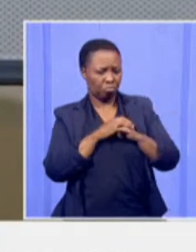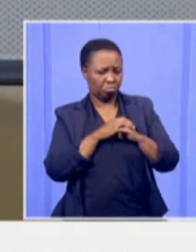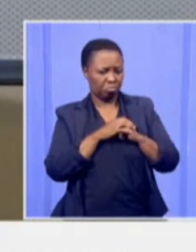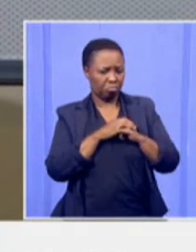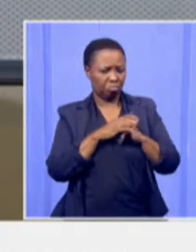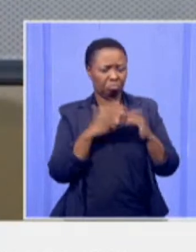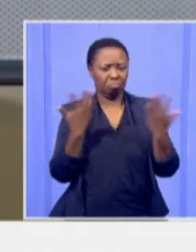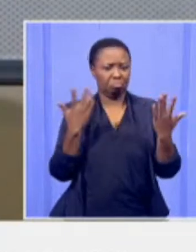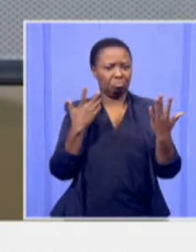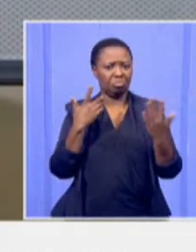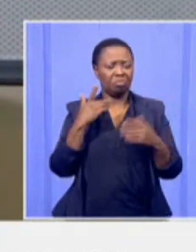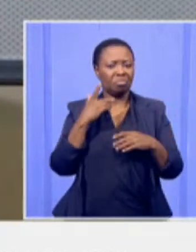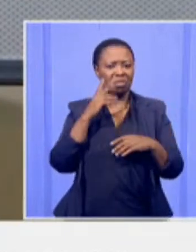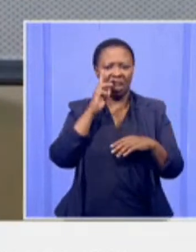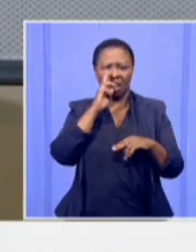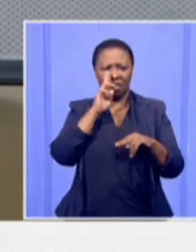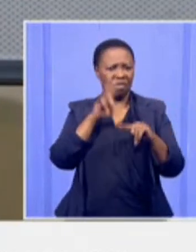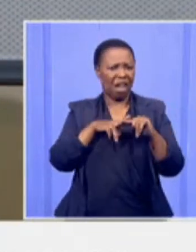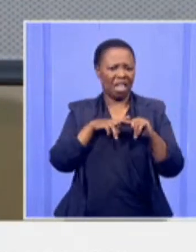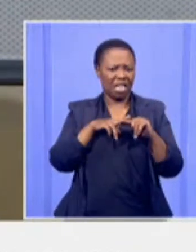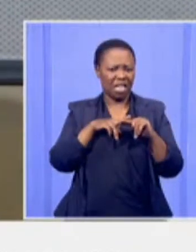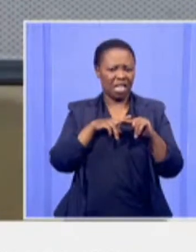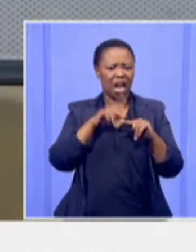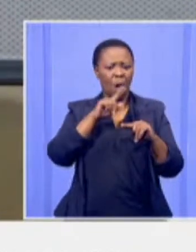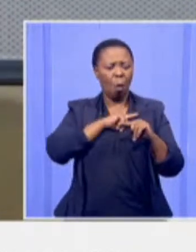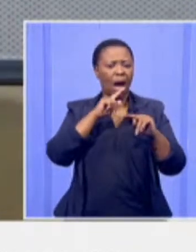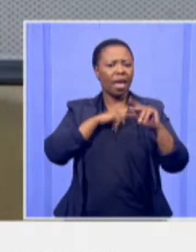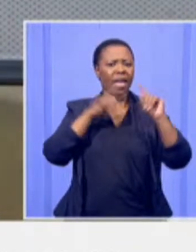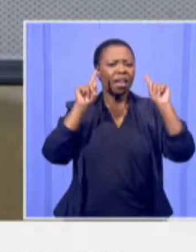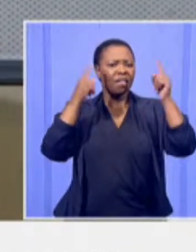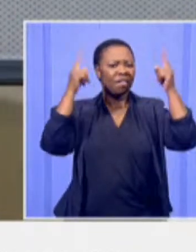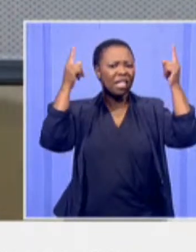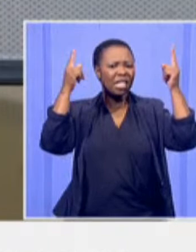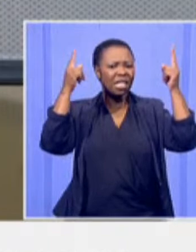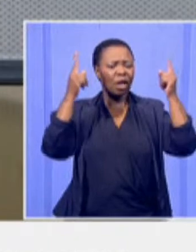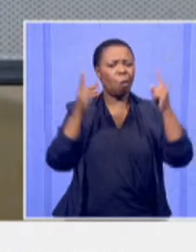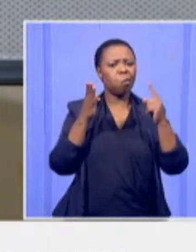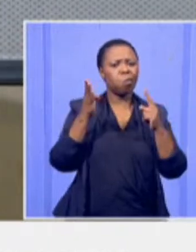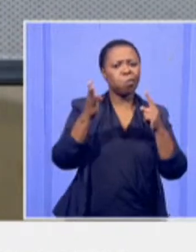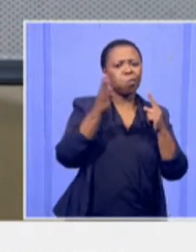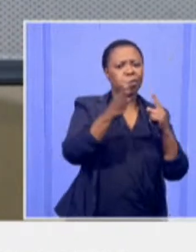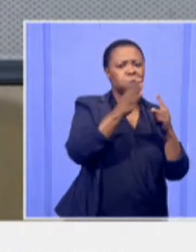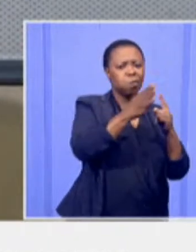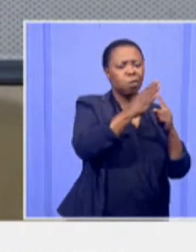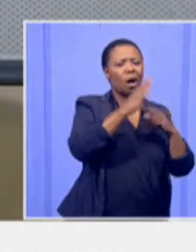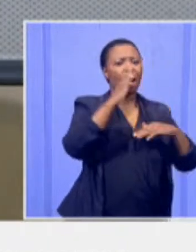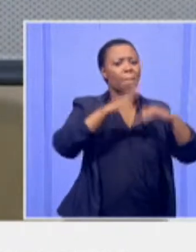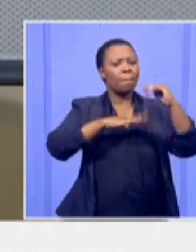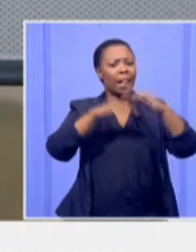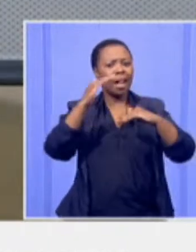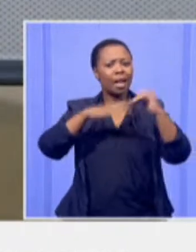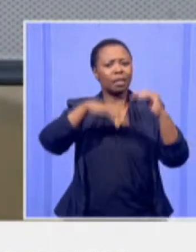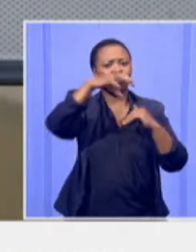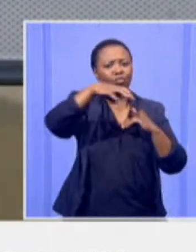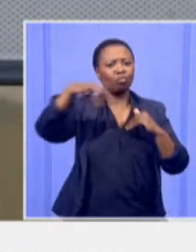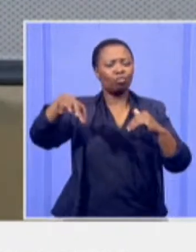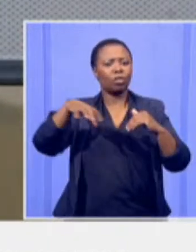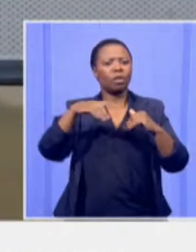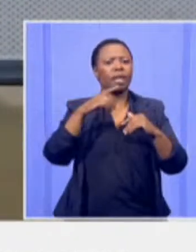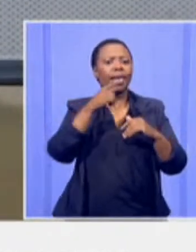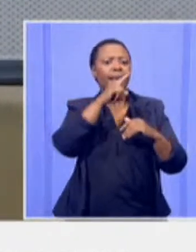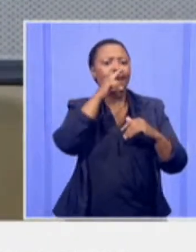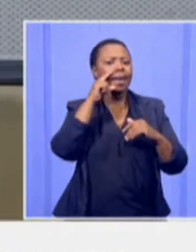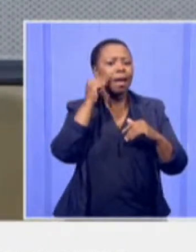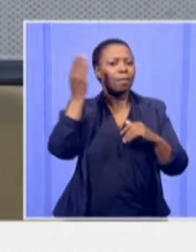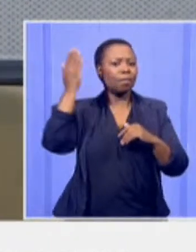This is very funny actually. At Wits, we have all these buildings which are named after our former leaders. We have Solomon Mahlangu House, we have Robert